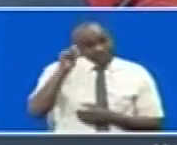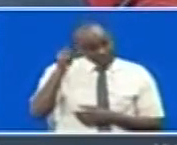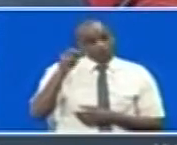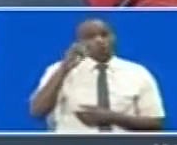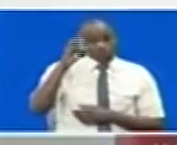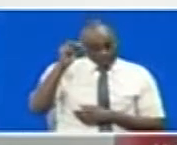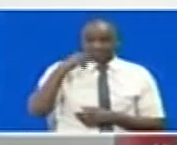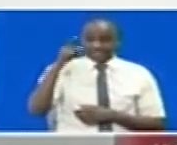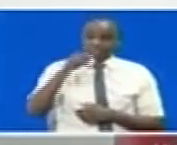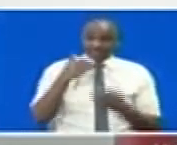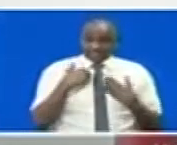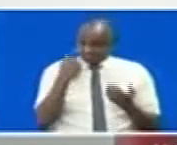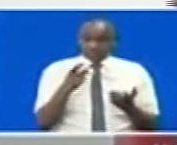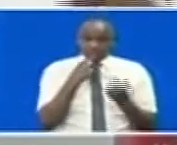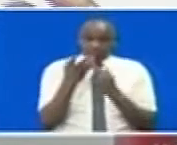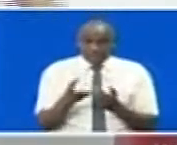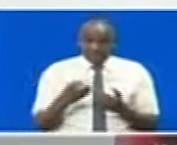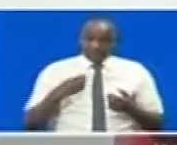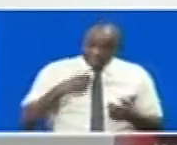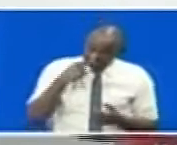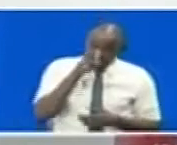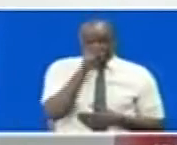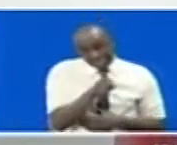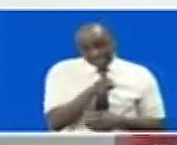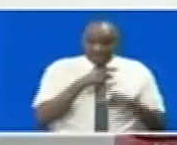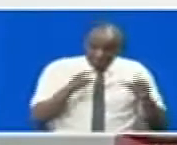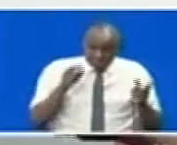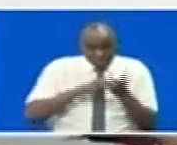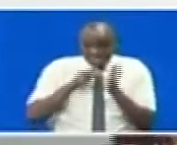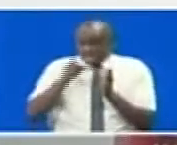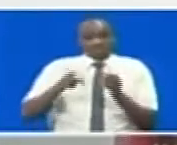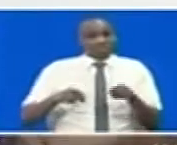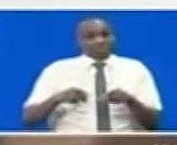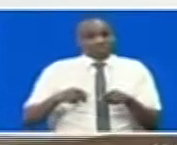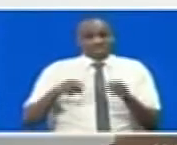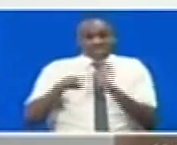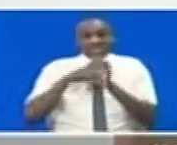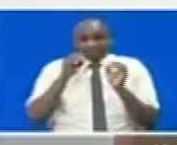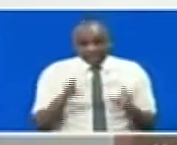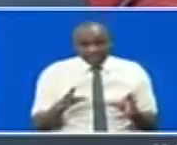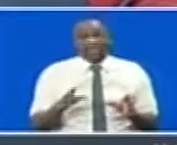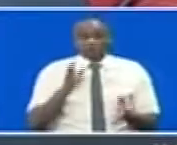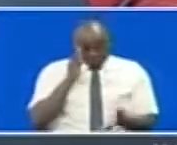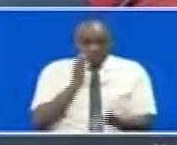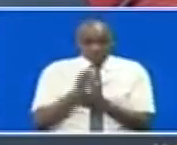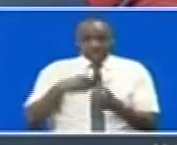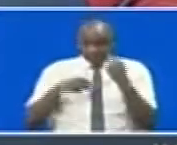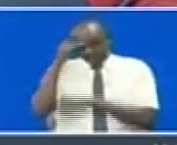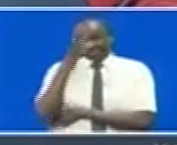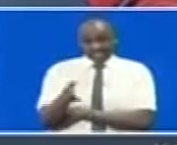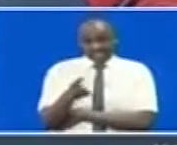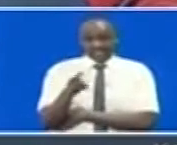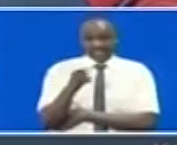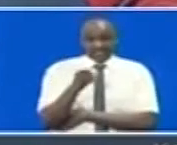admitted to making the remarks, but said, well, you know, I mean, I said what I said, but I didn't mean any harm. Exactly. And it's good that we have a professor